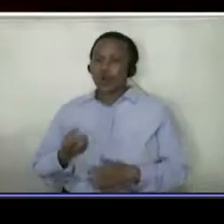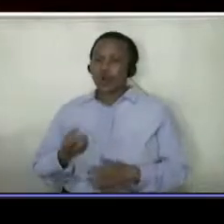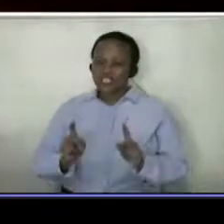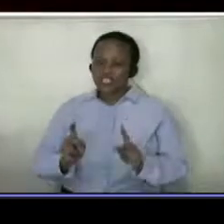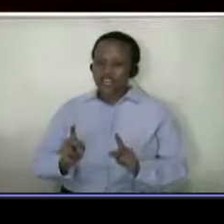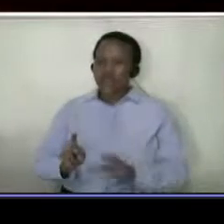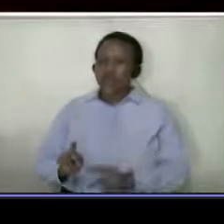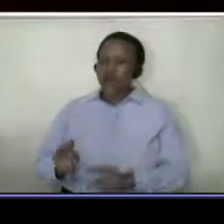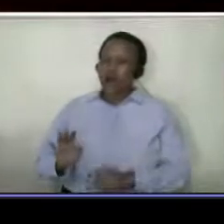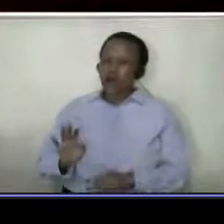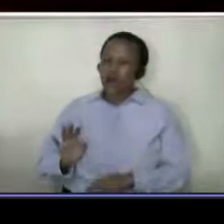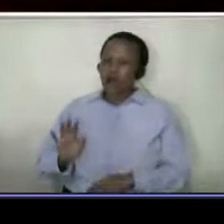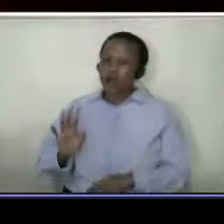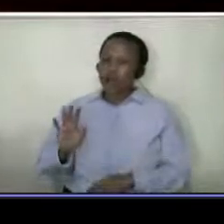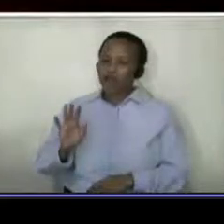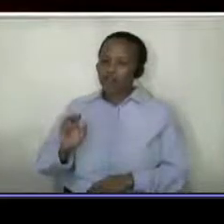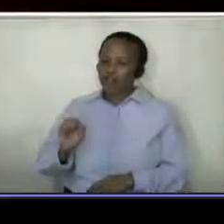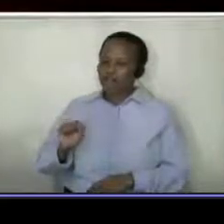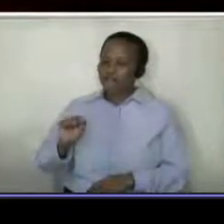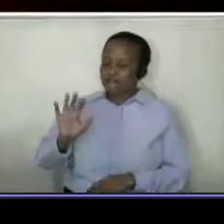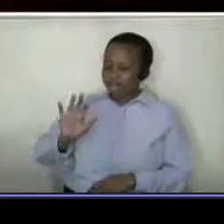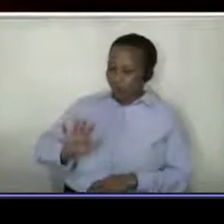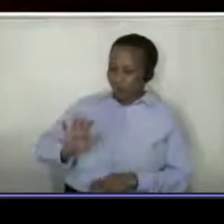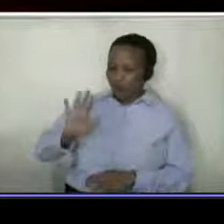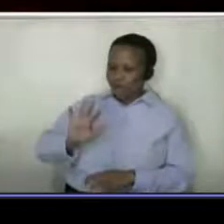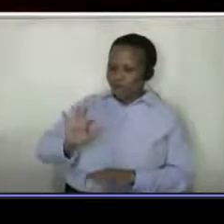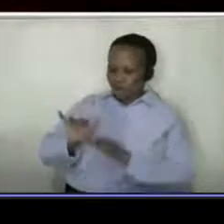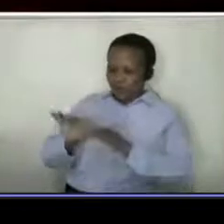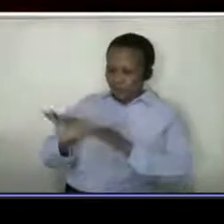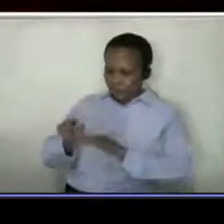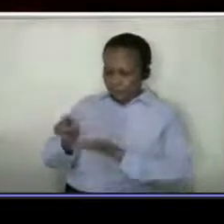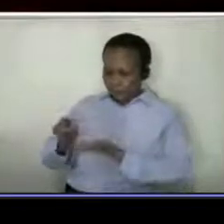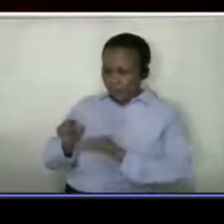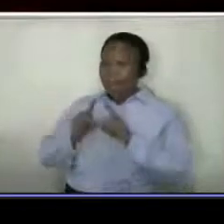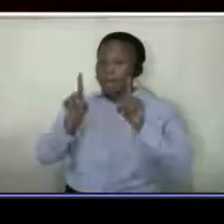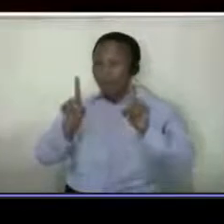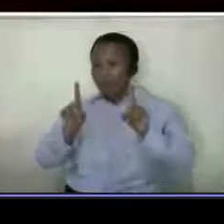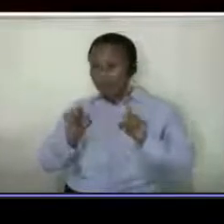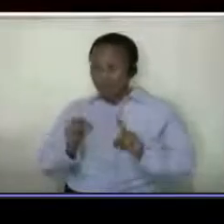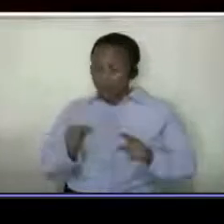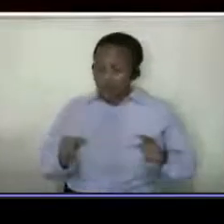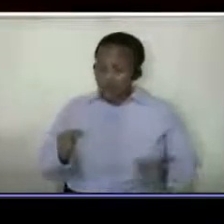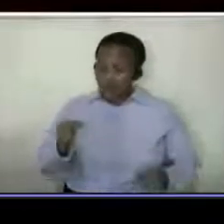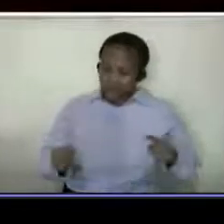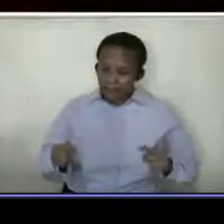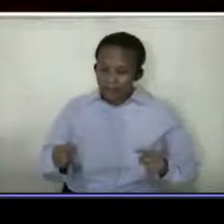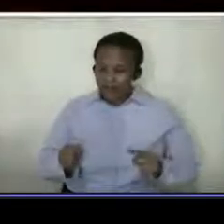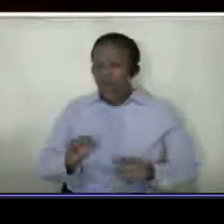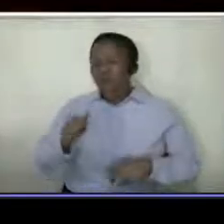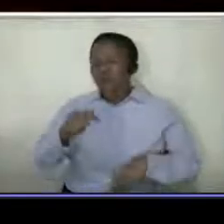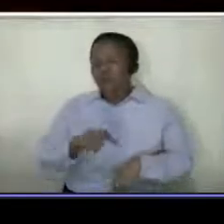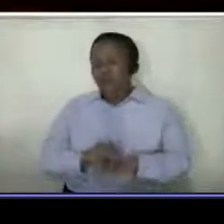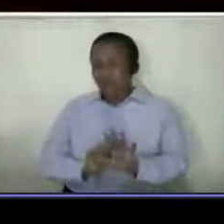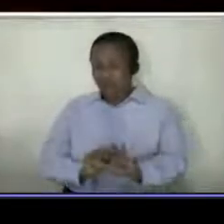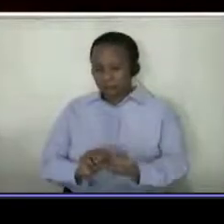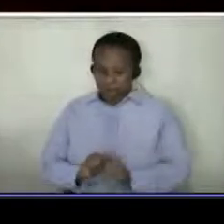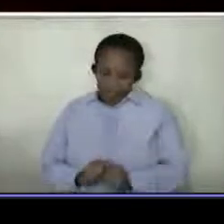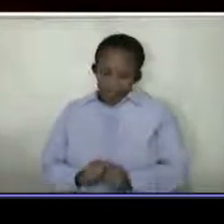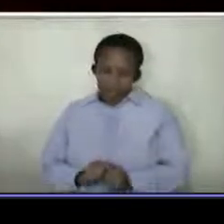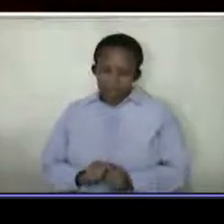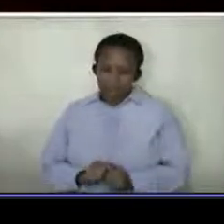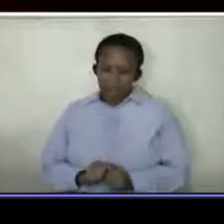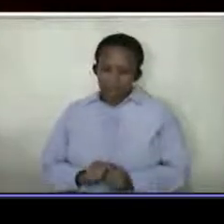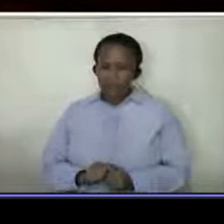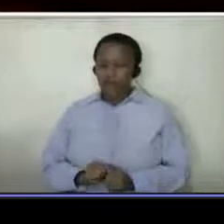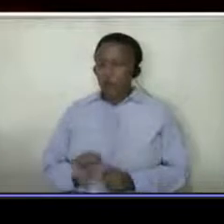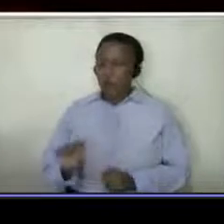the opportunistic foreign and imperialistic hand in all these. But that's a debate for another day. Honorable Speaker, all coalitions